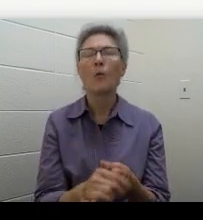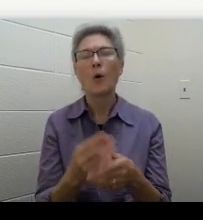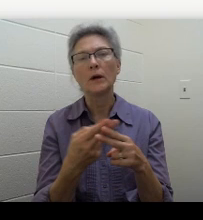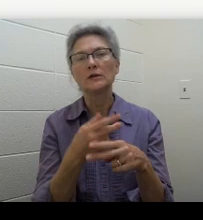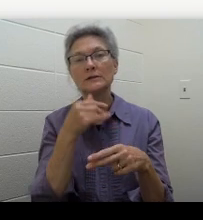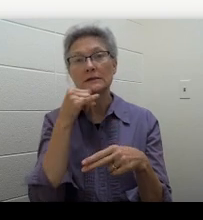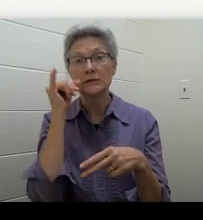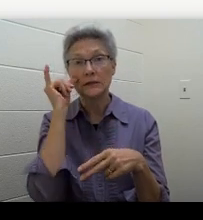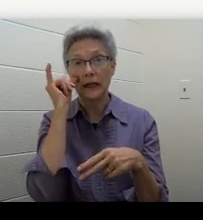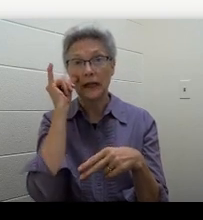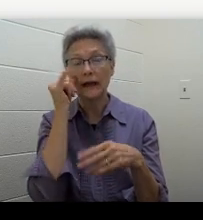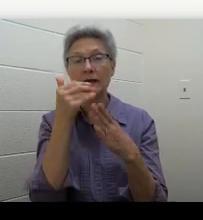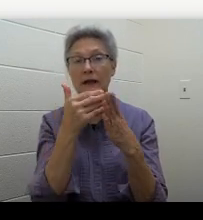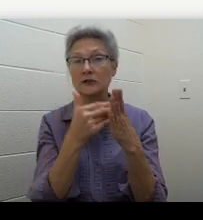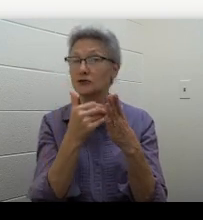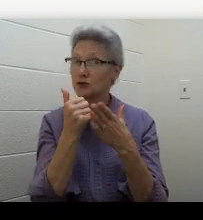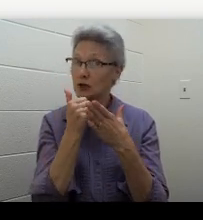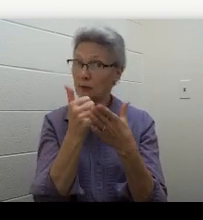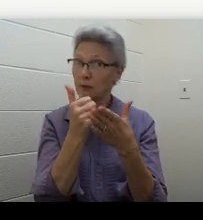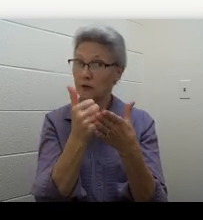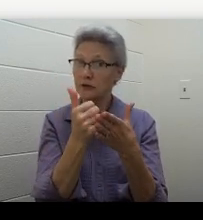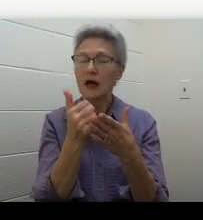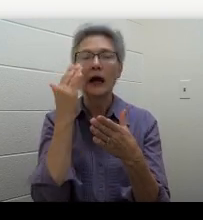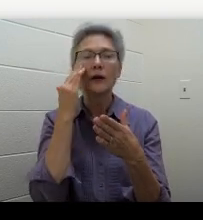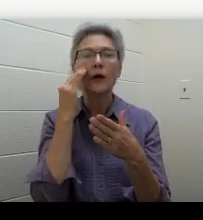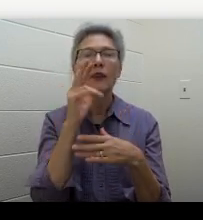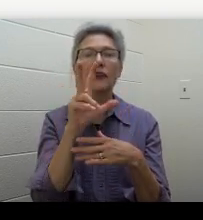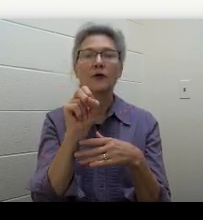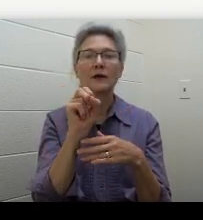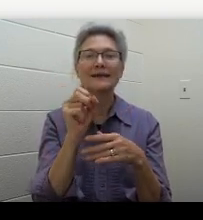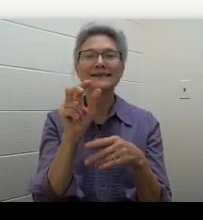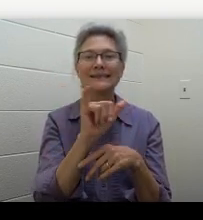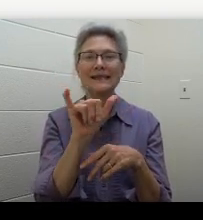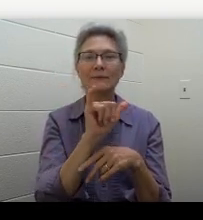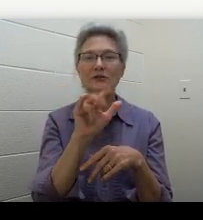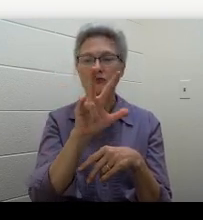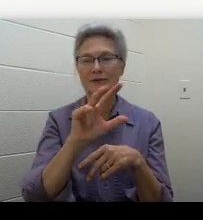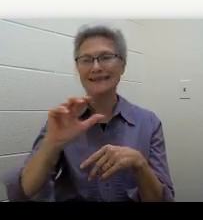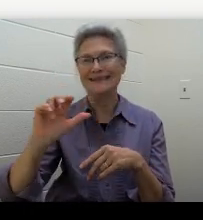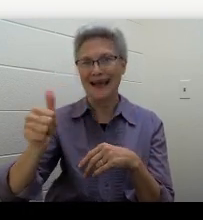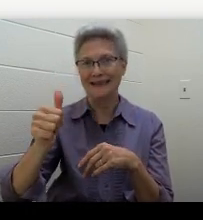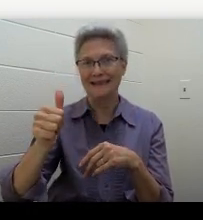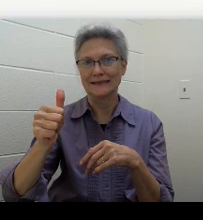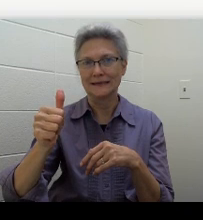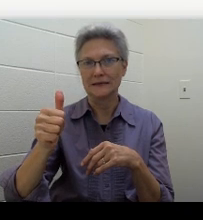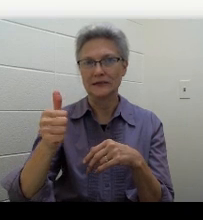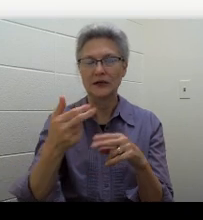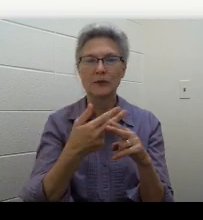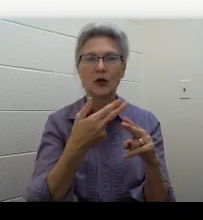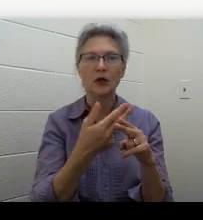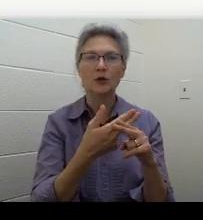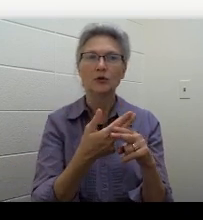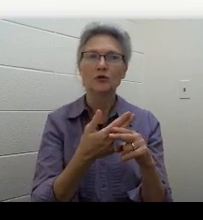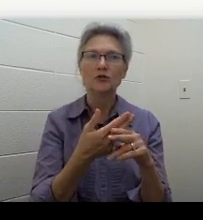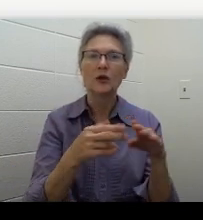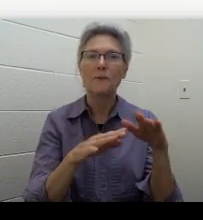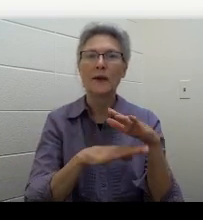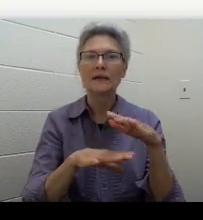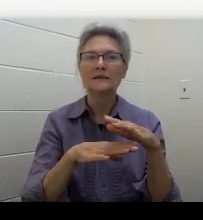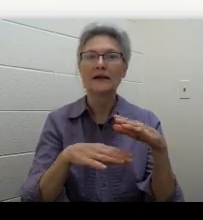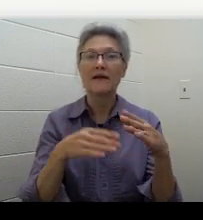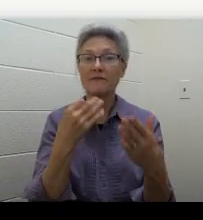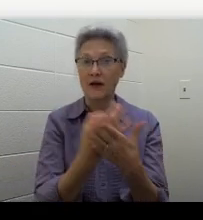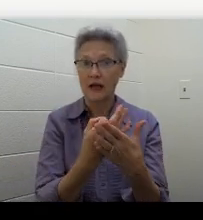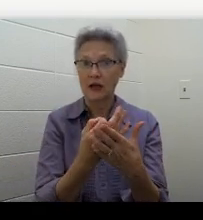used yesterday in our lesson should help us because I know that 30 is the same as 3 tens. So I'm going to use the basic math fact of 3